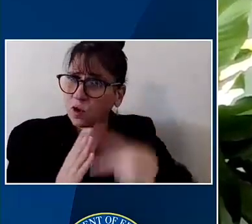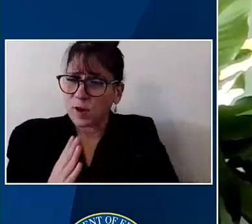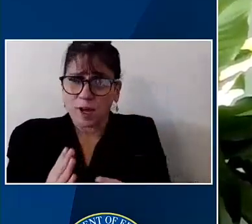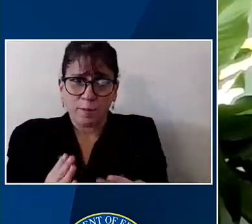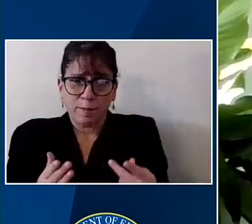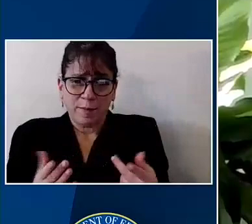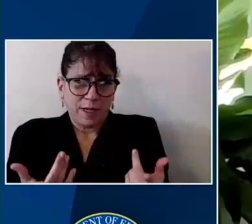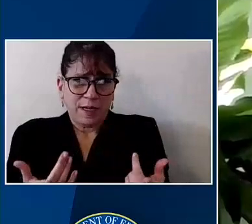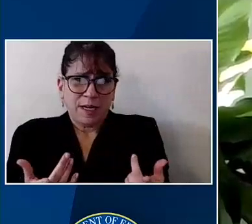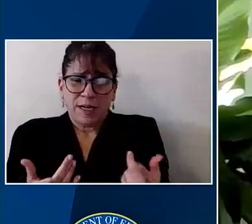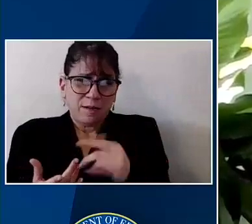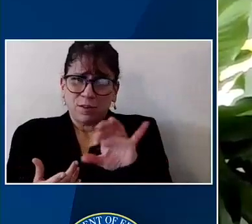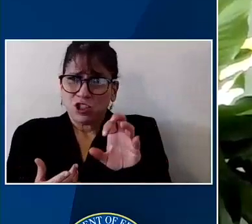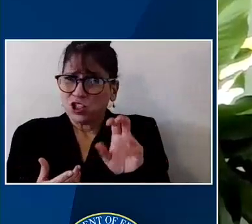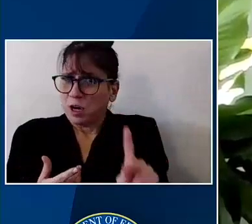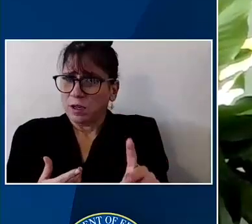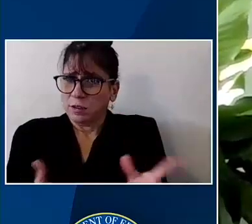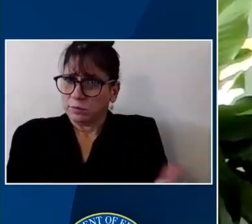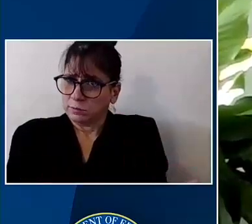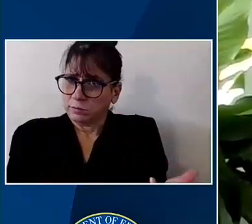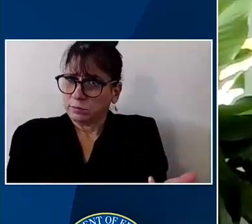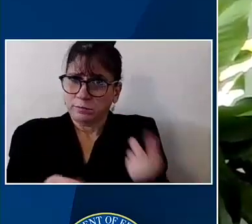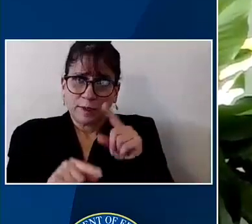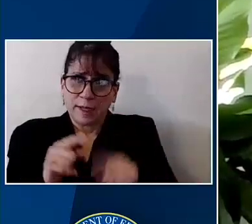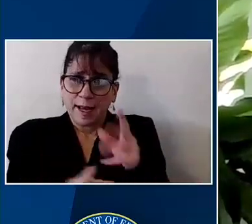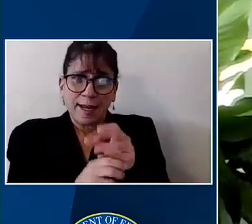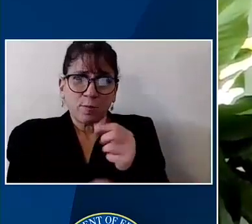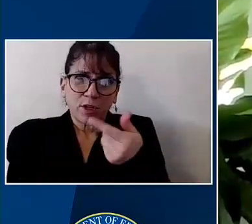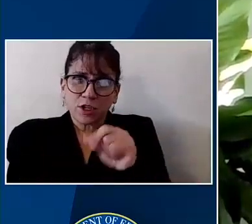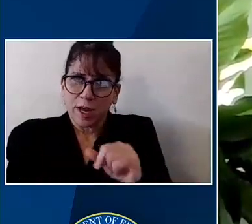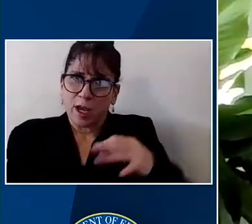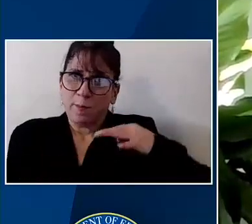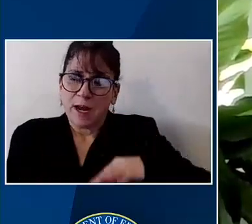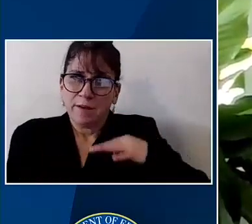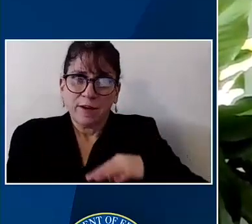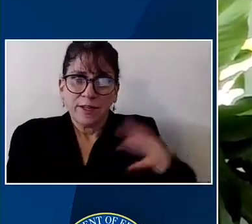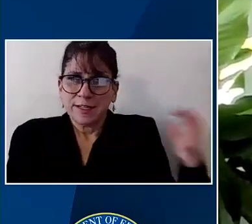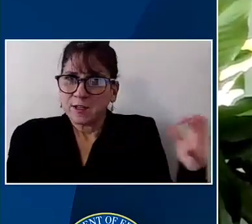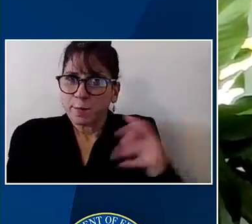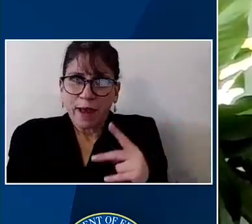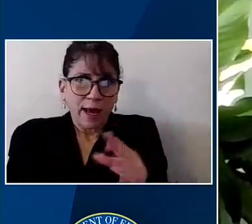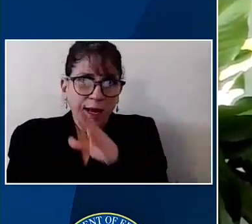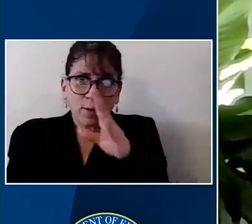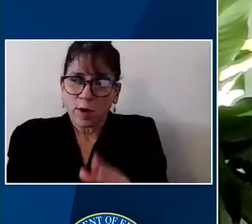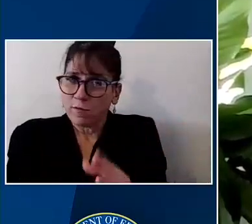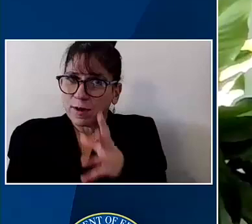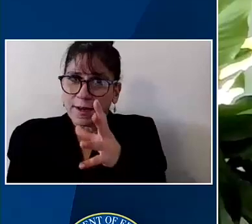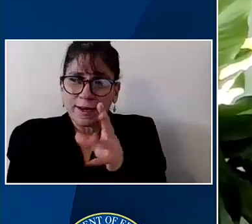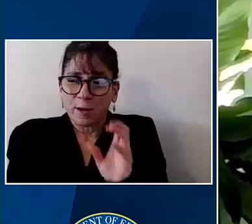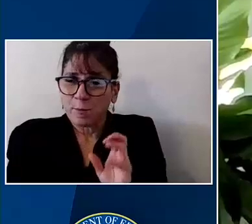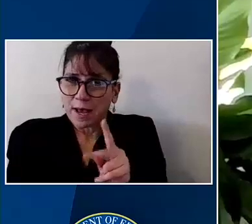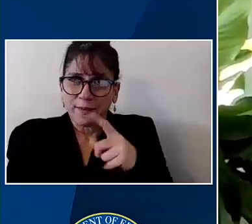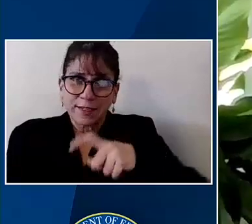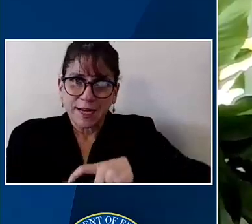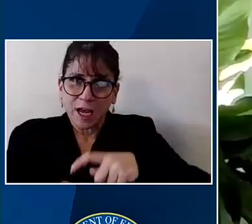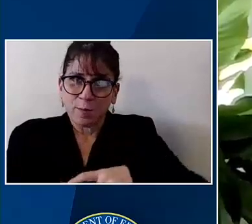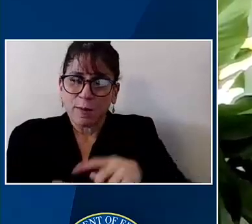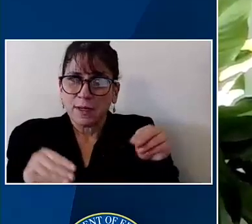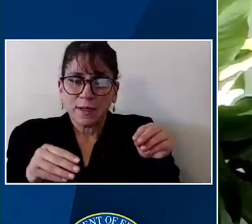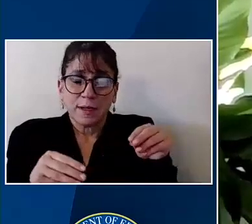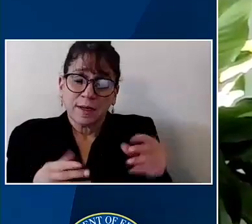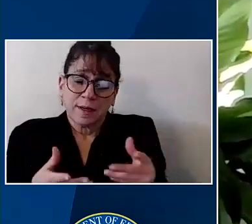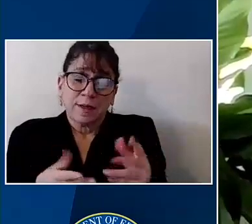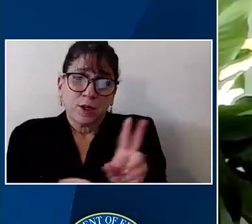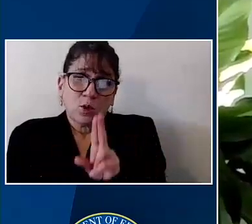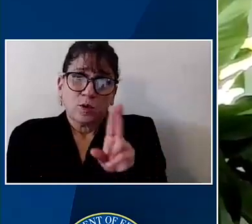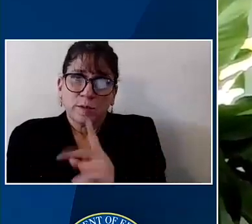be total junk. I am unable to get my GI benefits restored and I will never get back the time I spent. Because the school was